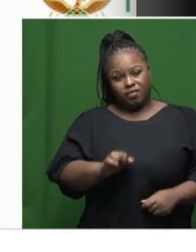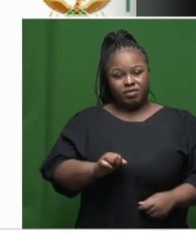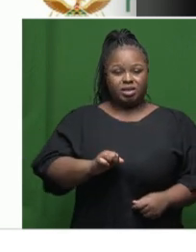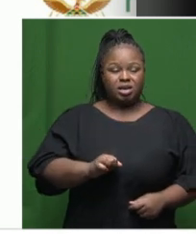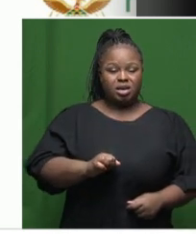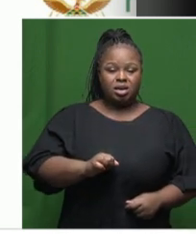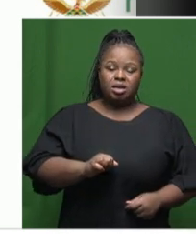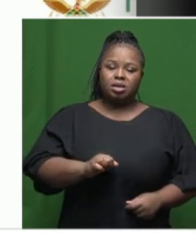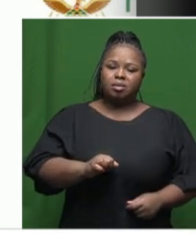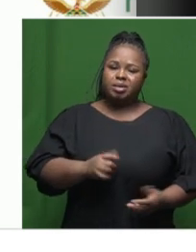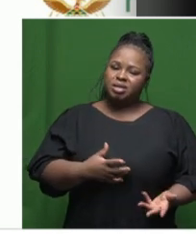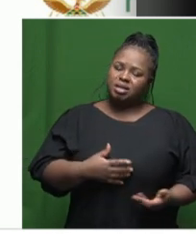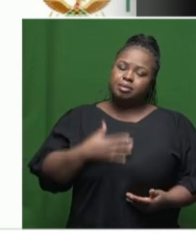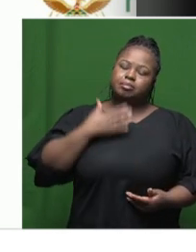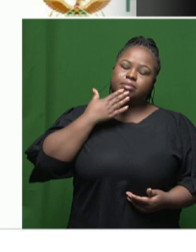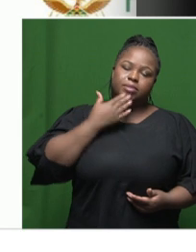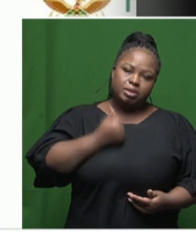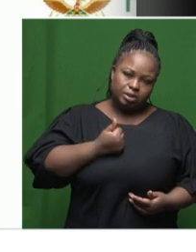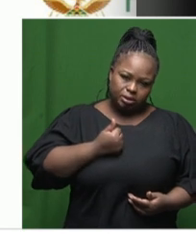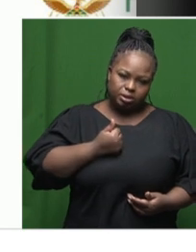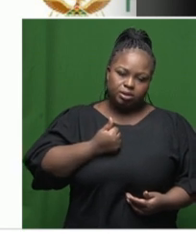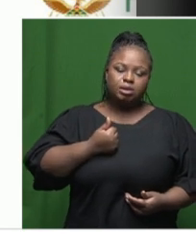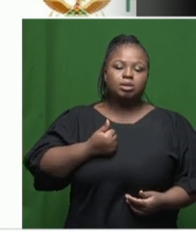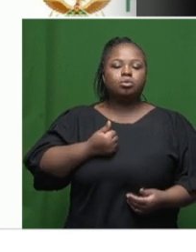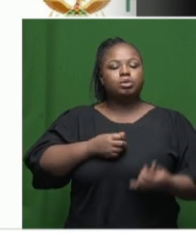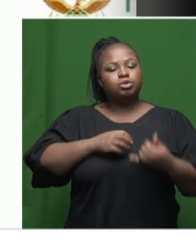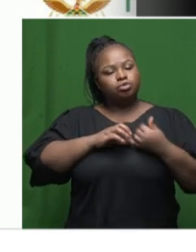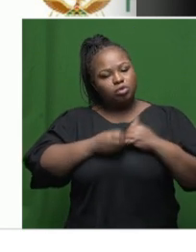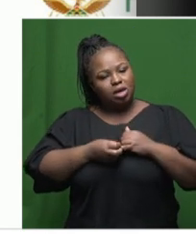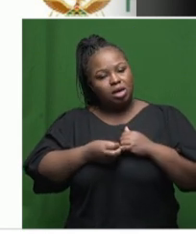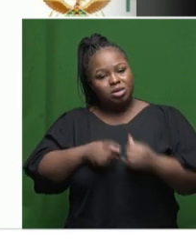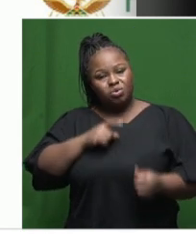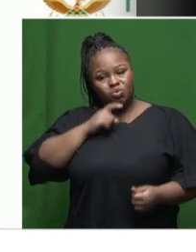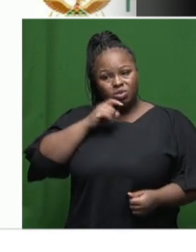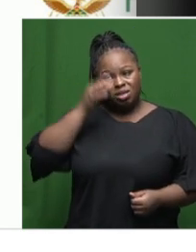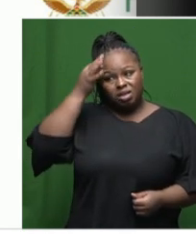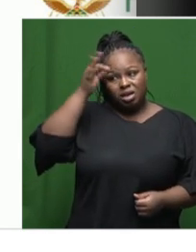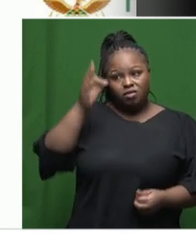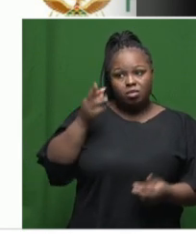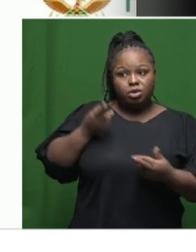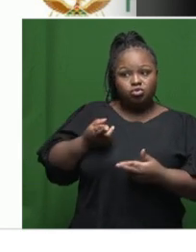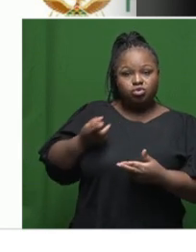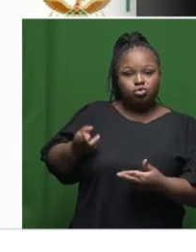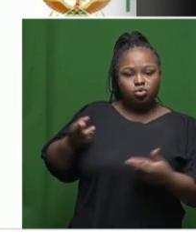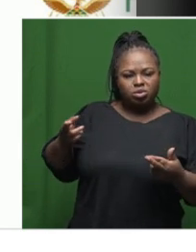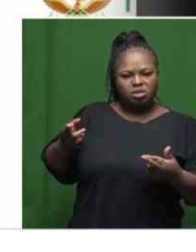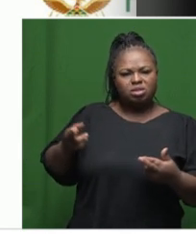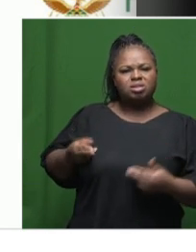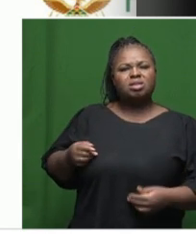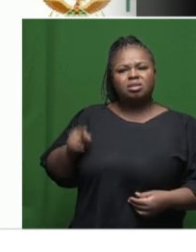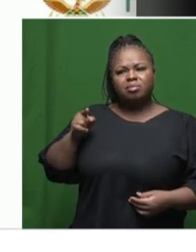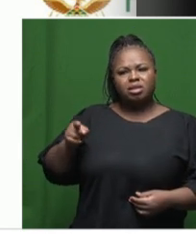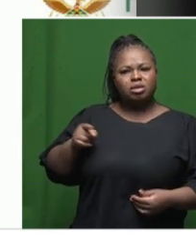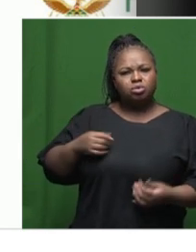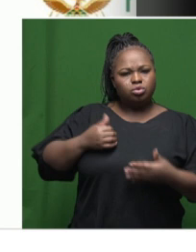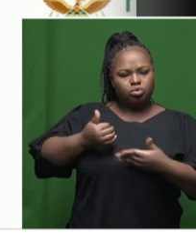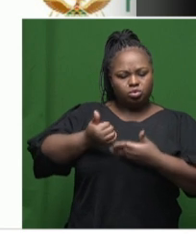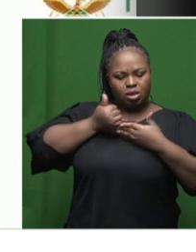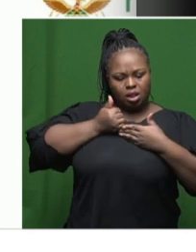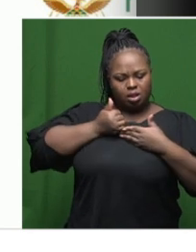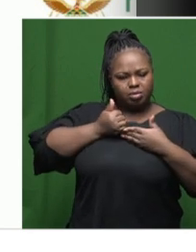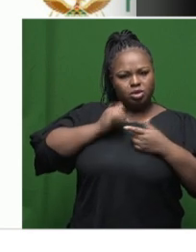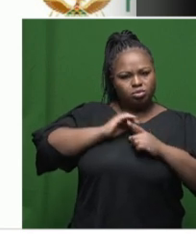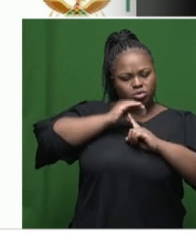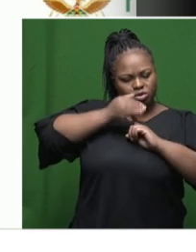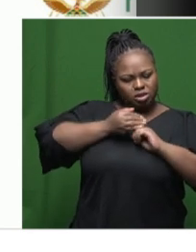African people, to say, let's save the efforts, the resources of our government. The government has invested in these resources to save our lives and the